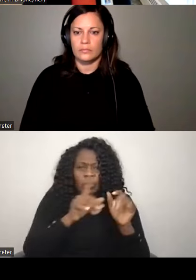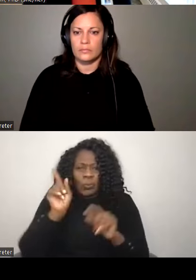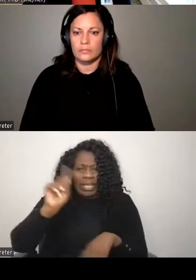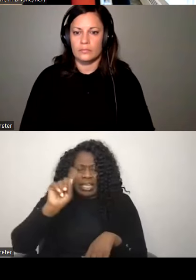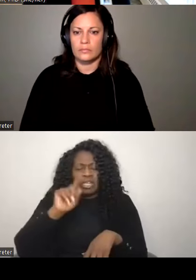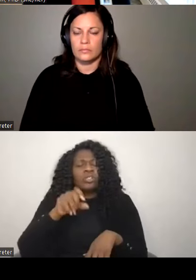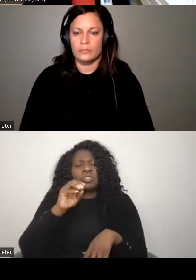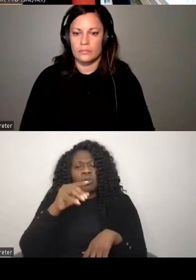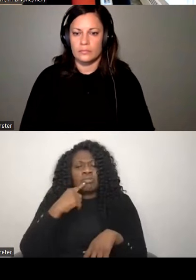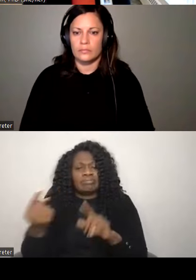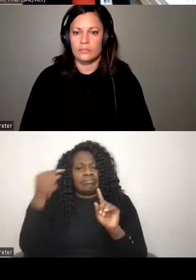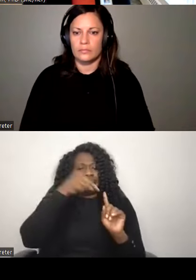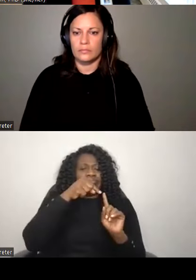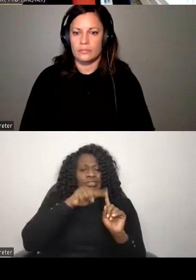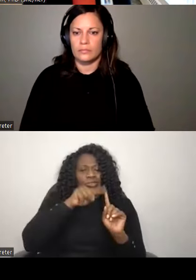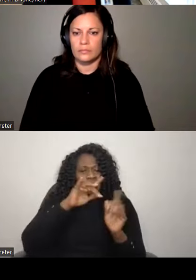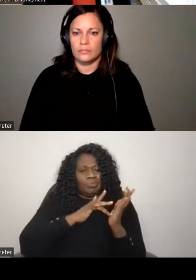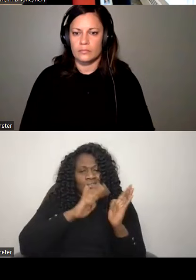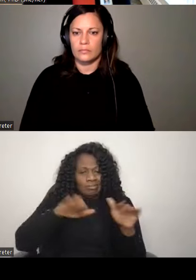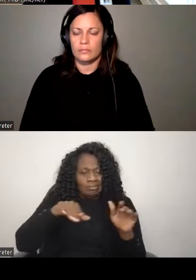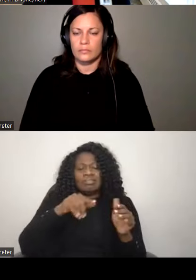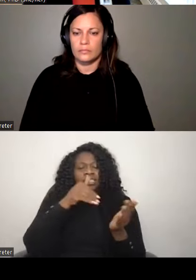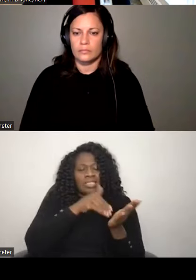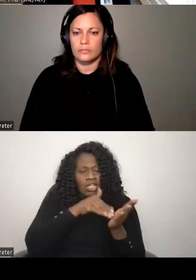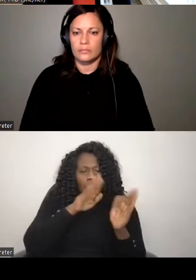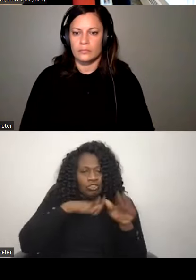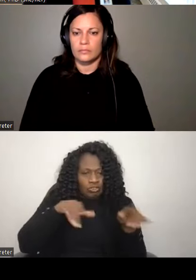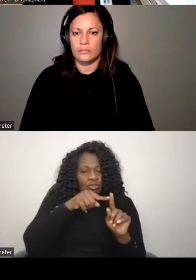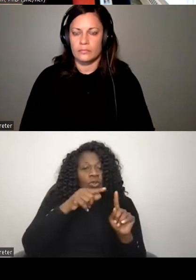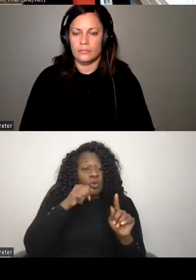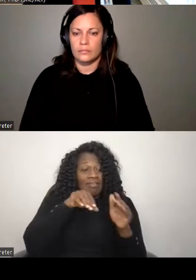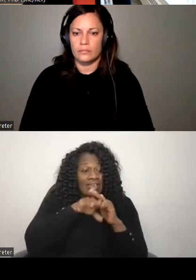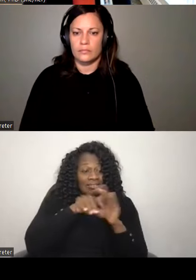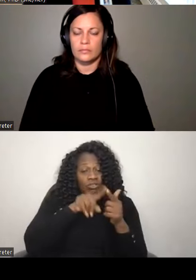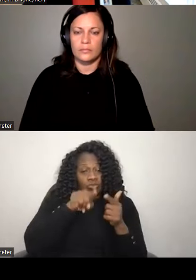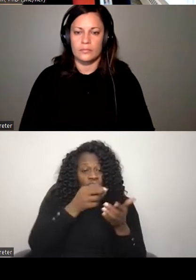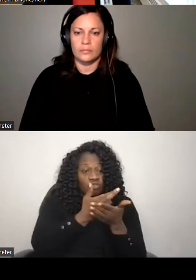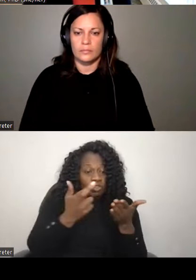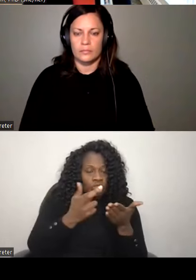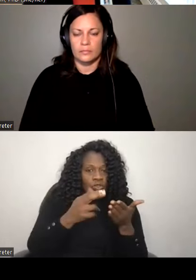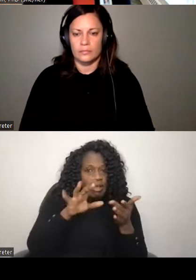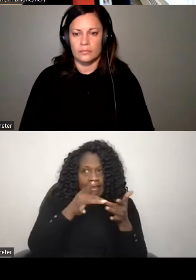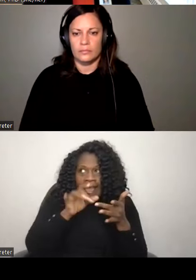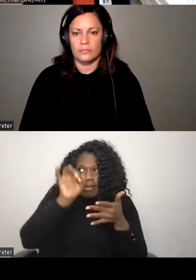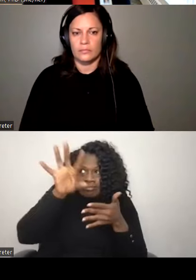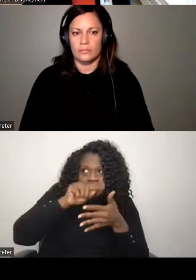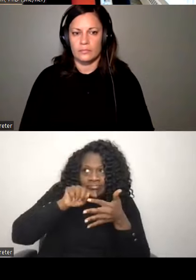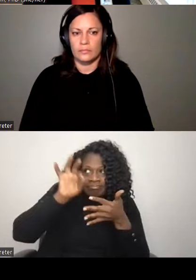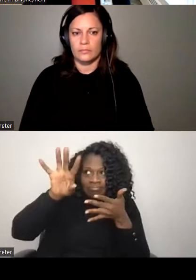often comes back to the pediatrician who's helping the family to kind of access resources and guiding them along the